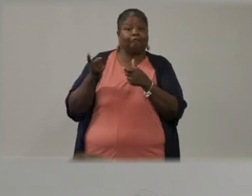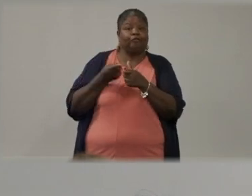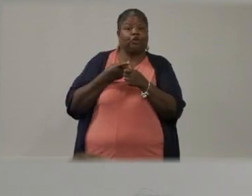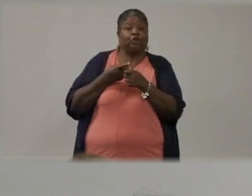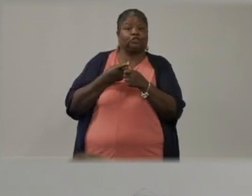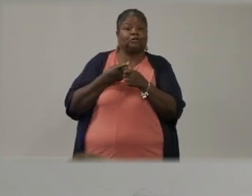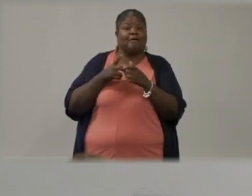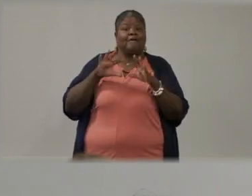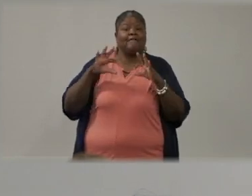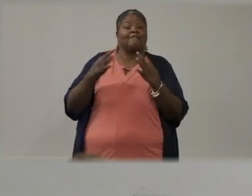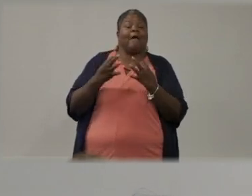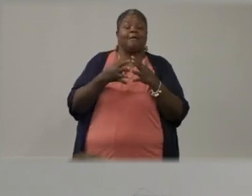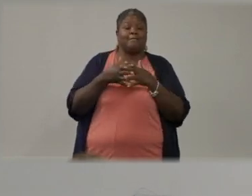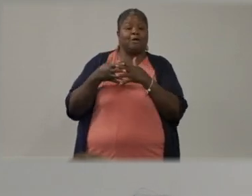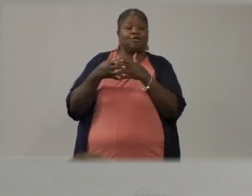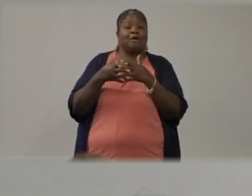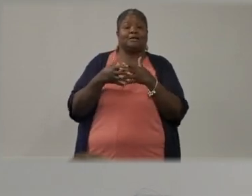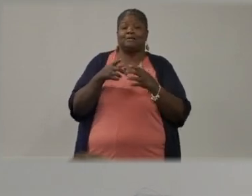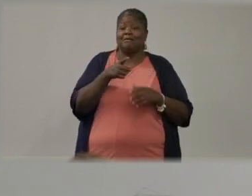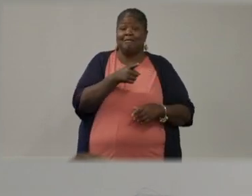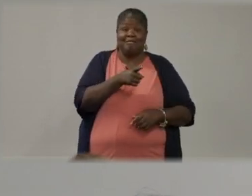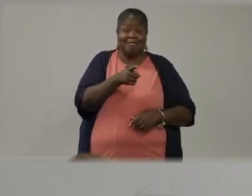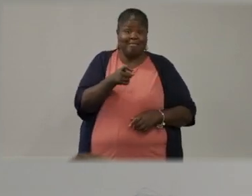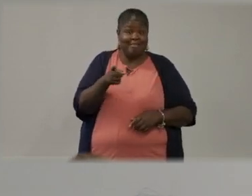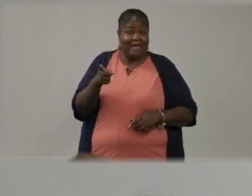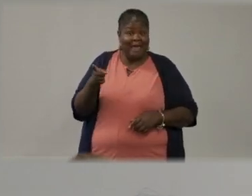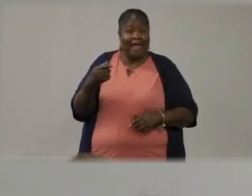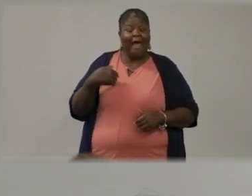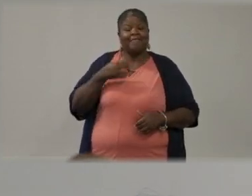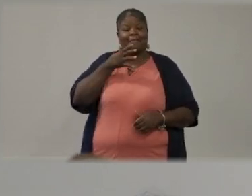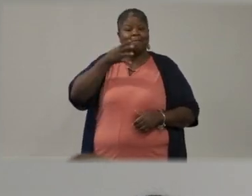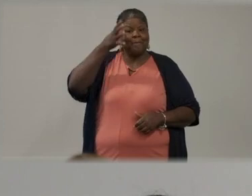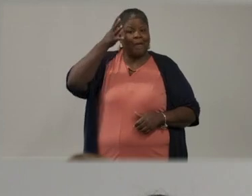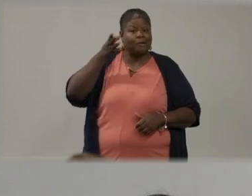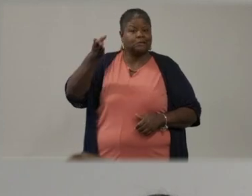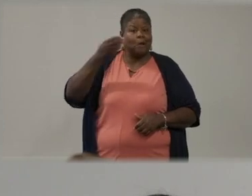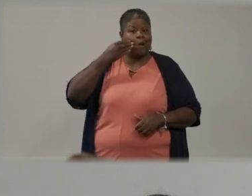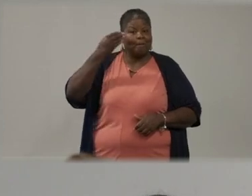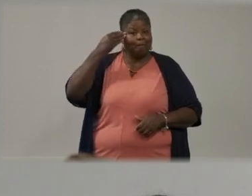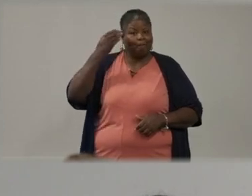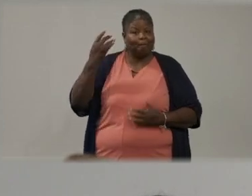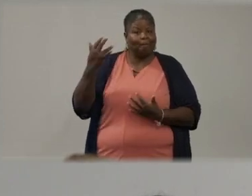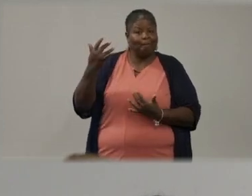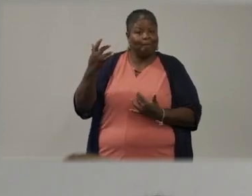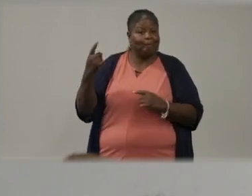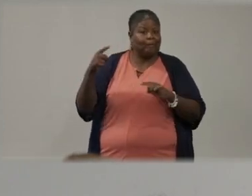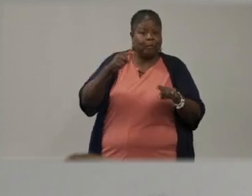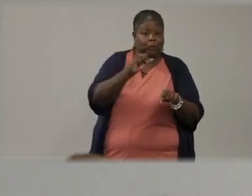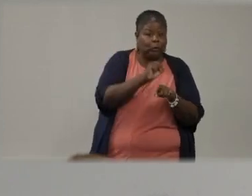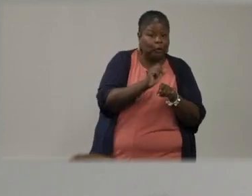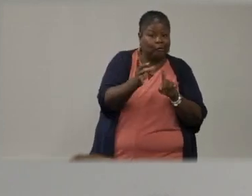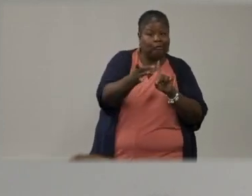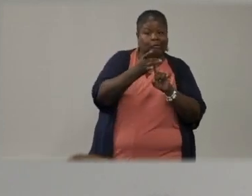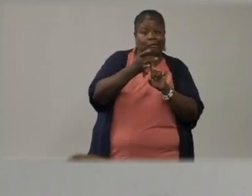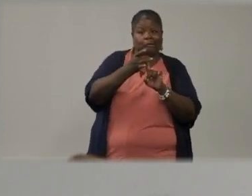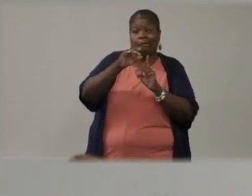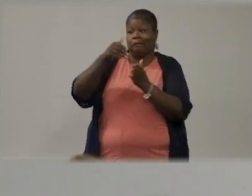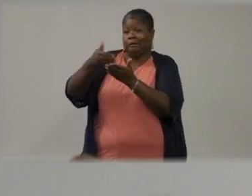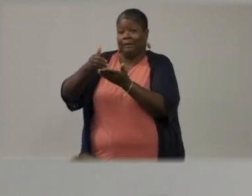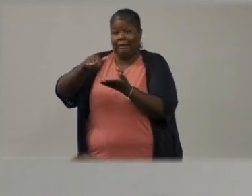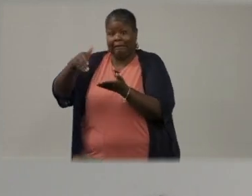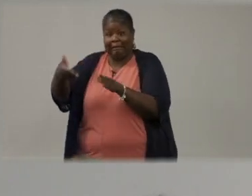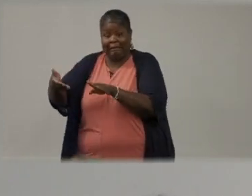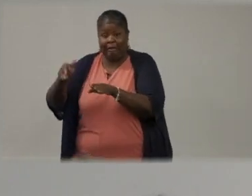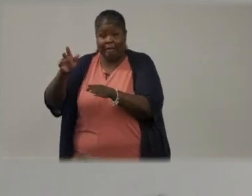Americans, and they have their parents at home. Well, this will kill their parents. And we were